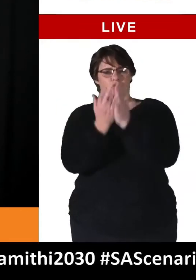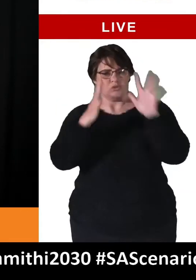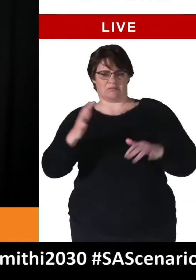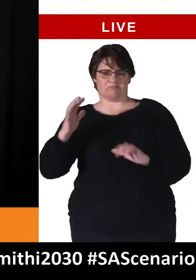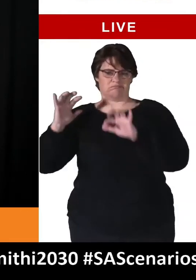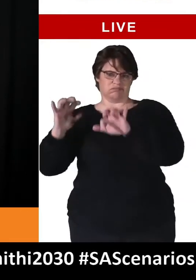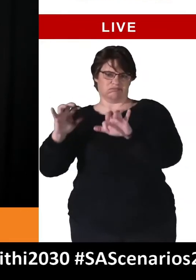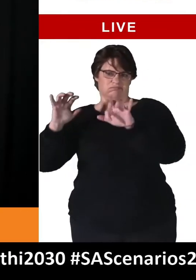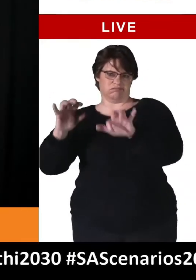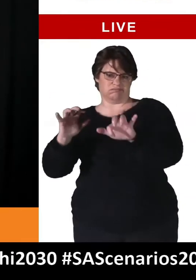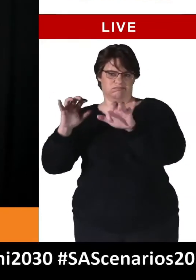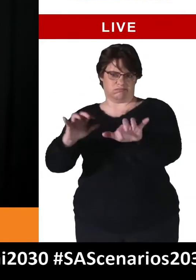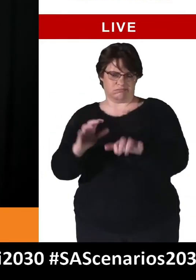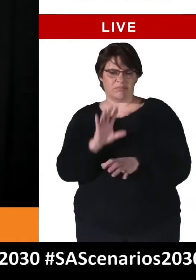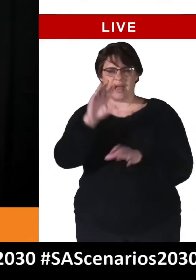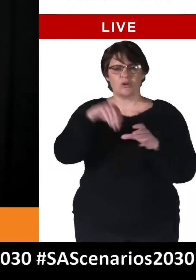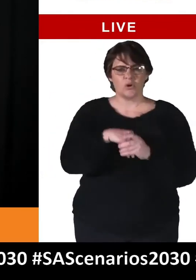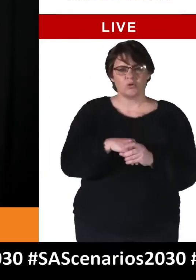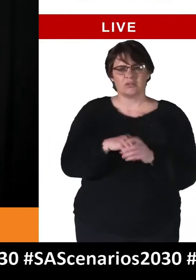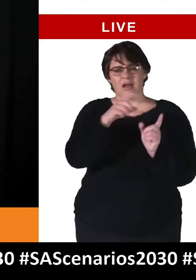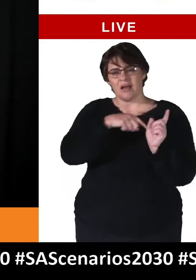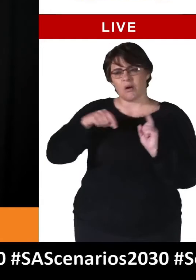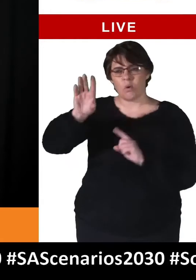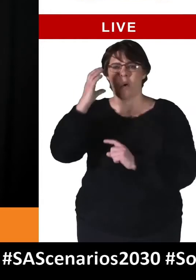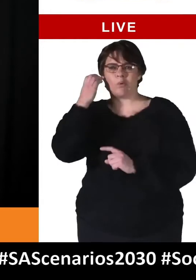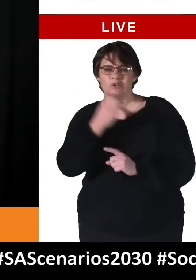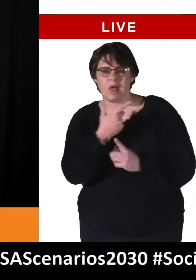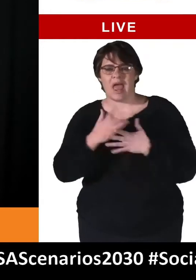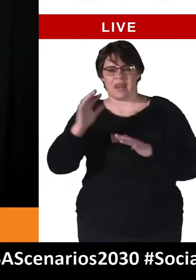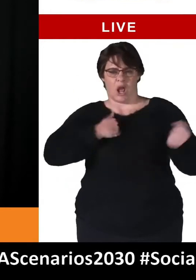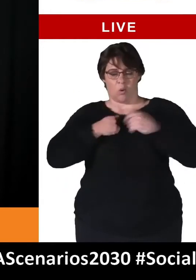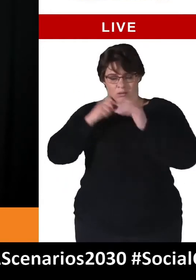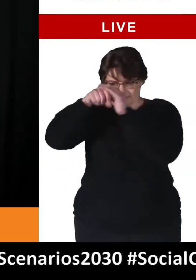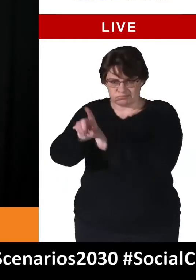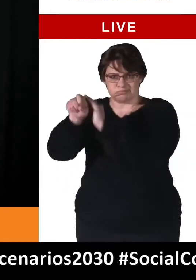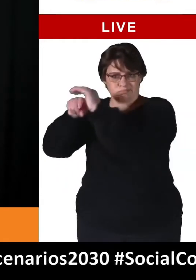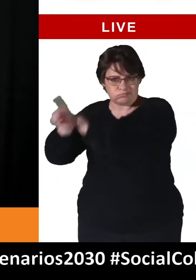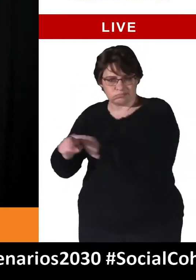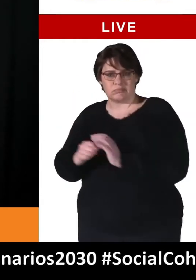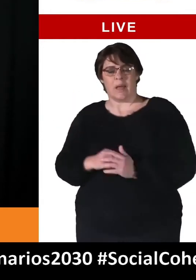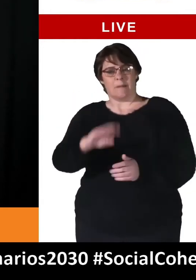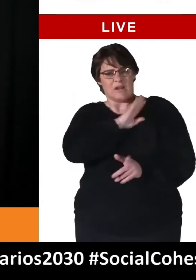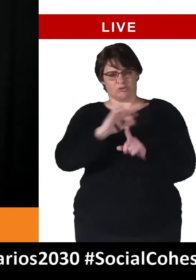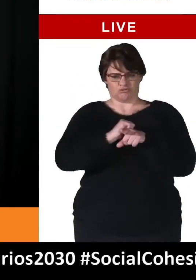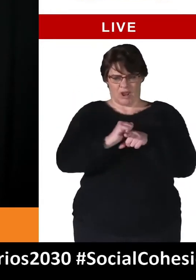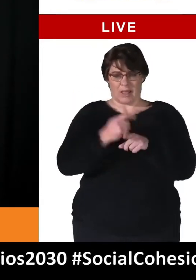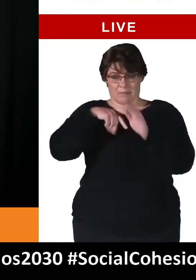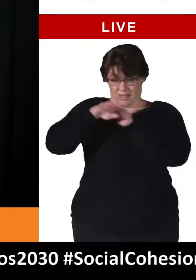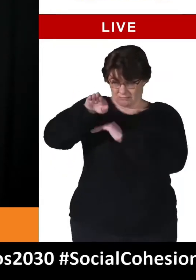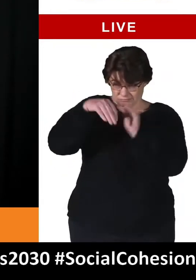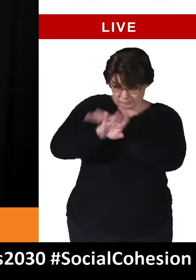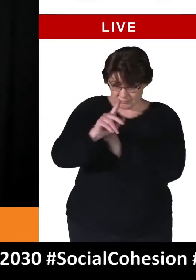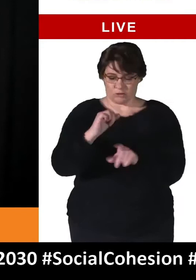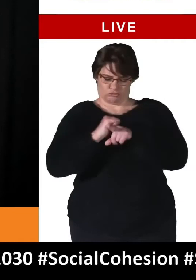uprising. It included exile in Botswana and Angola, and military training while in exile.